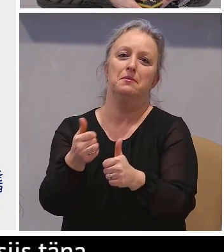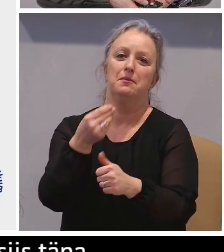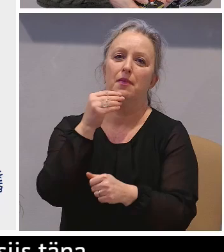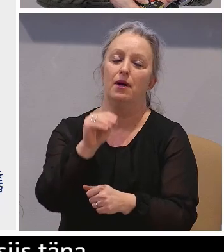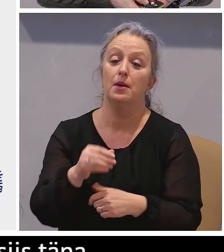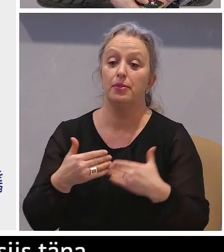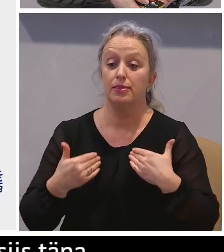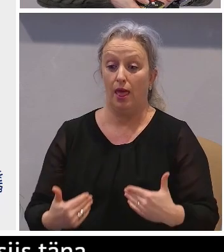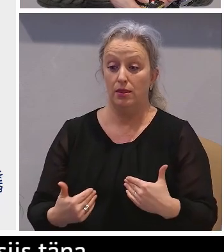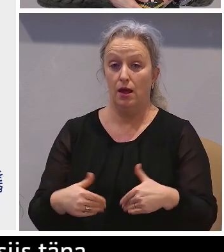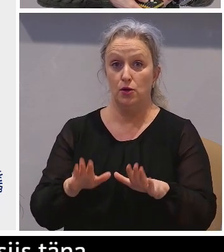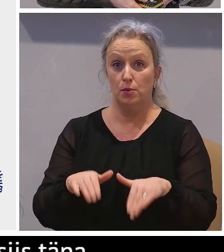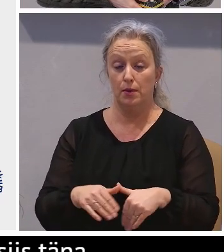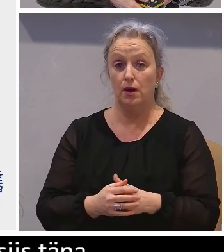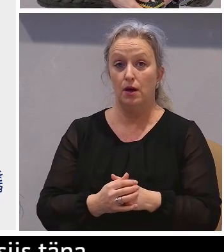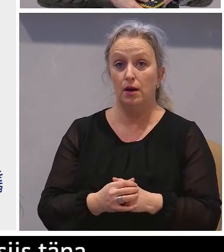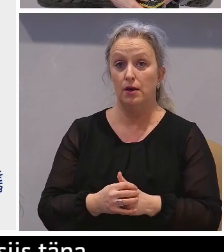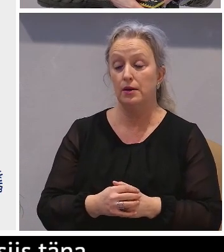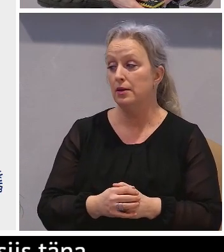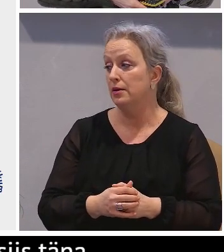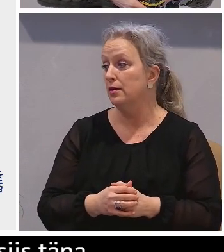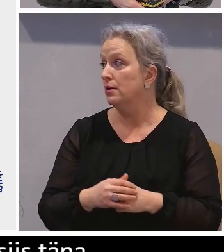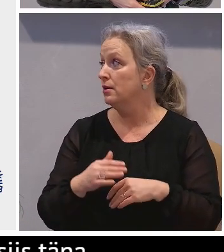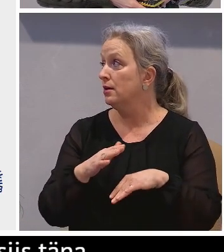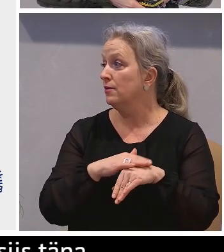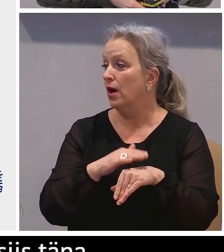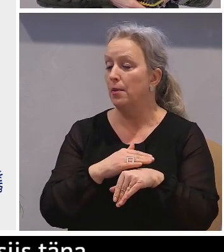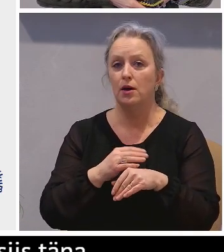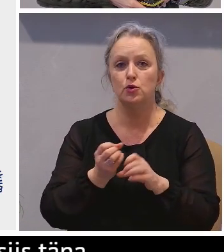treatment before the symptoms become evident.